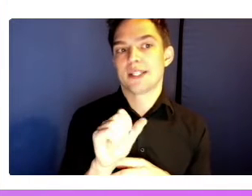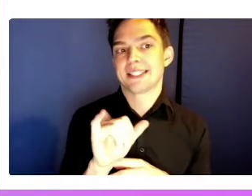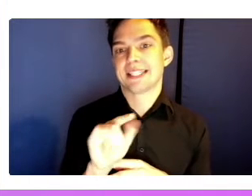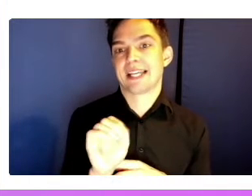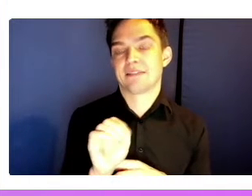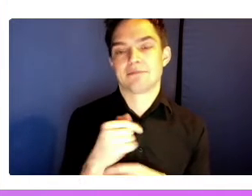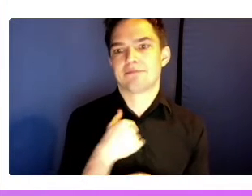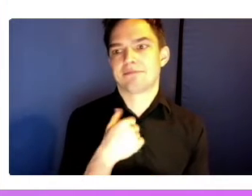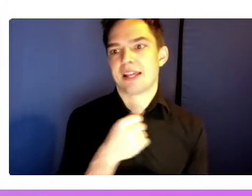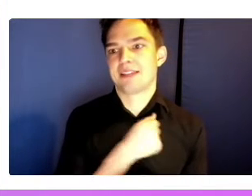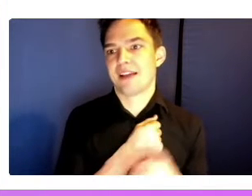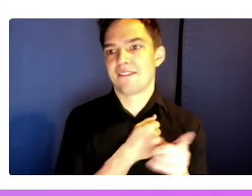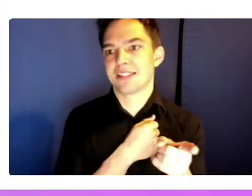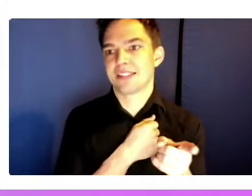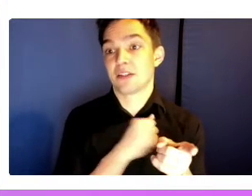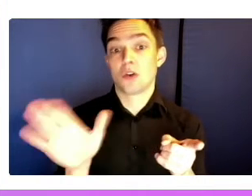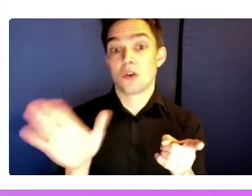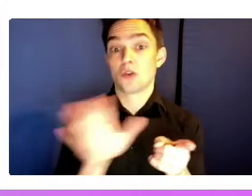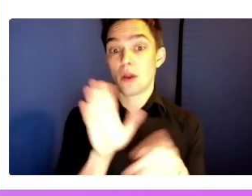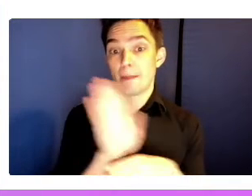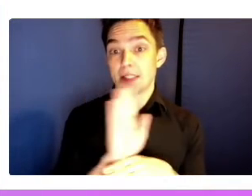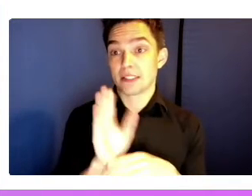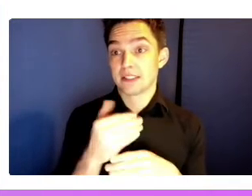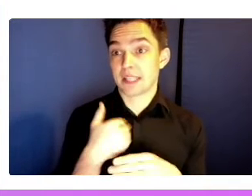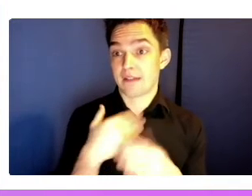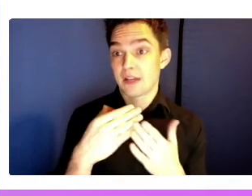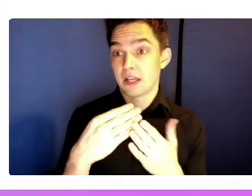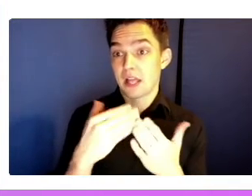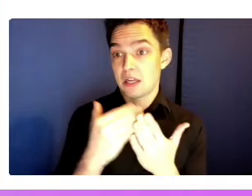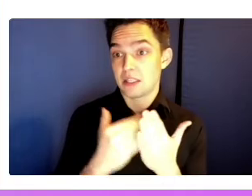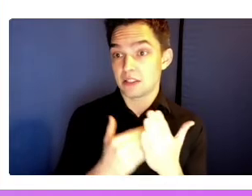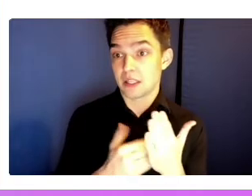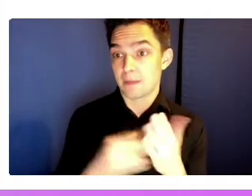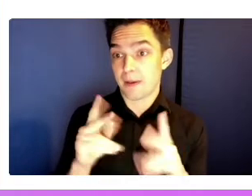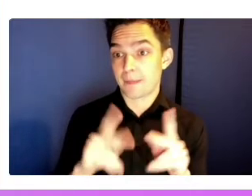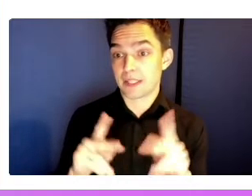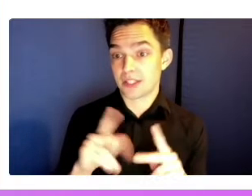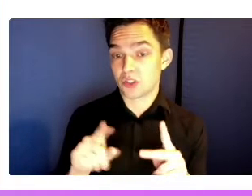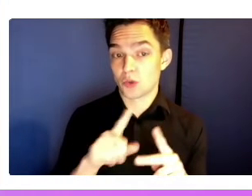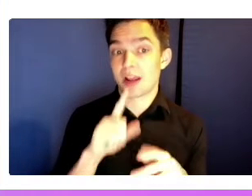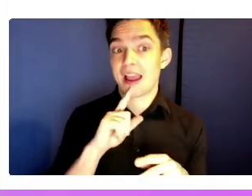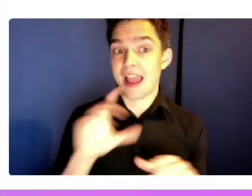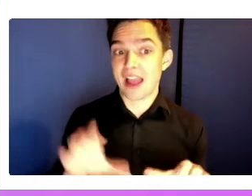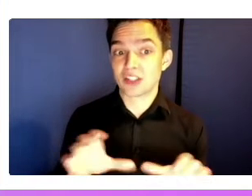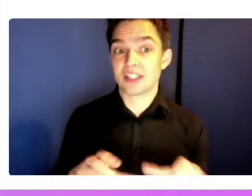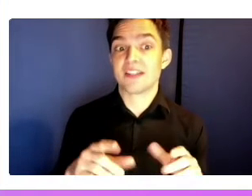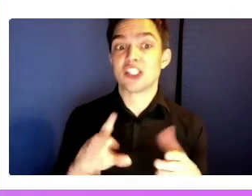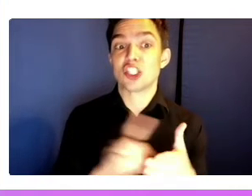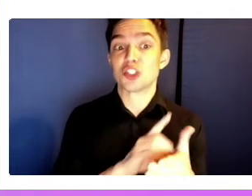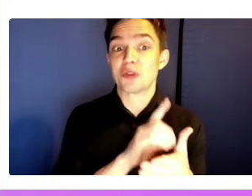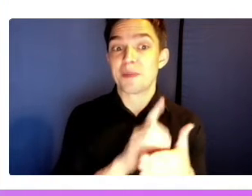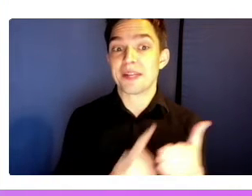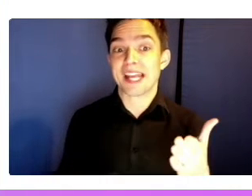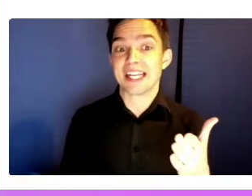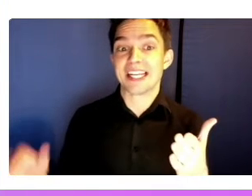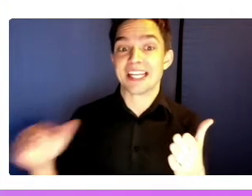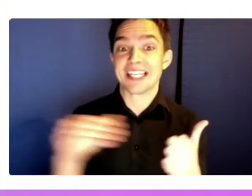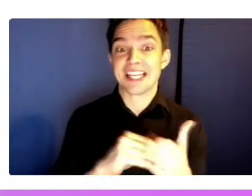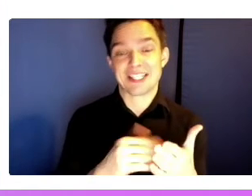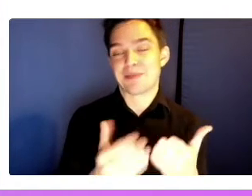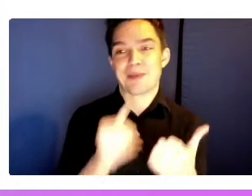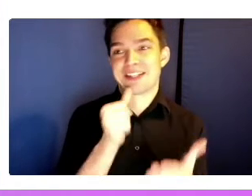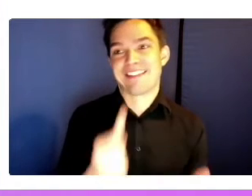this. Does your business have a list of populations you are actively discriminating against? Probably